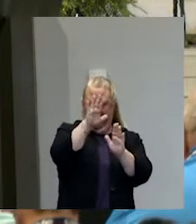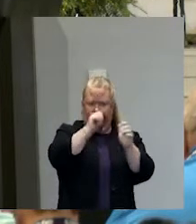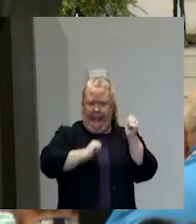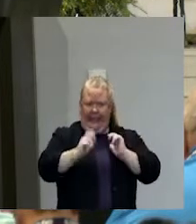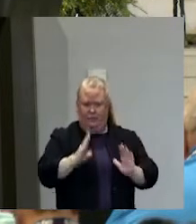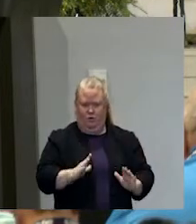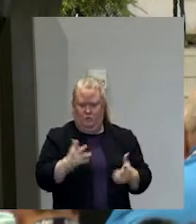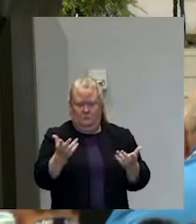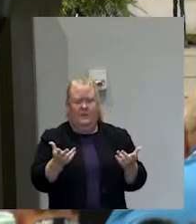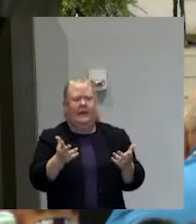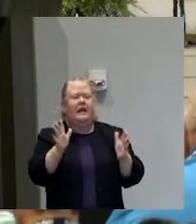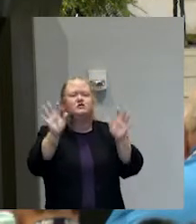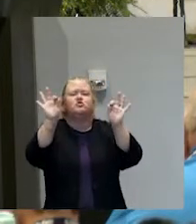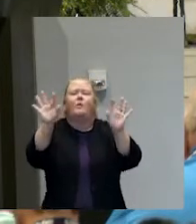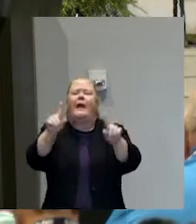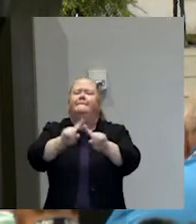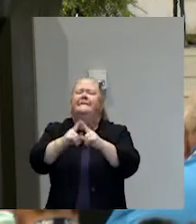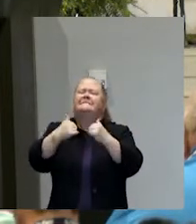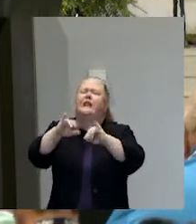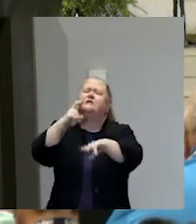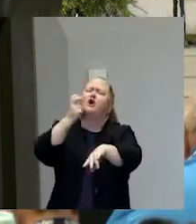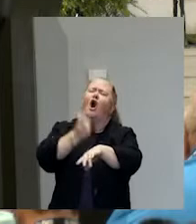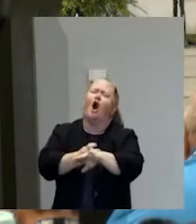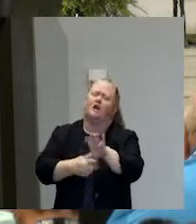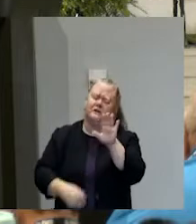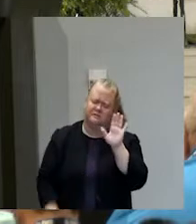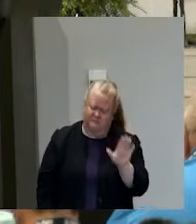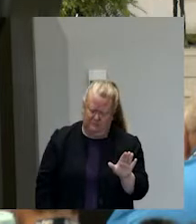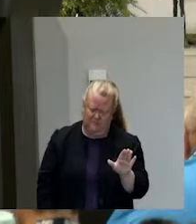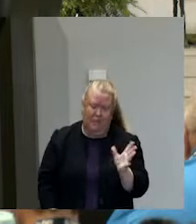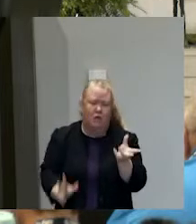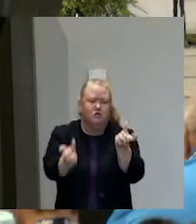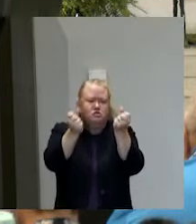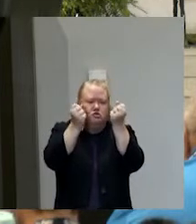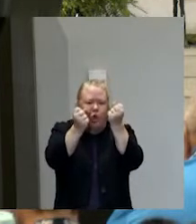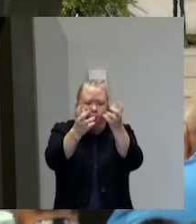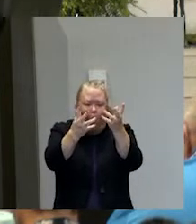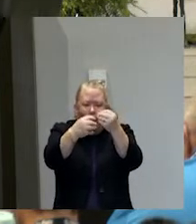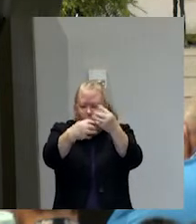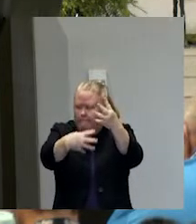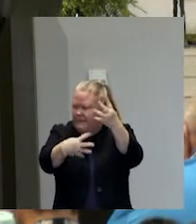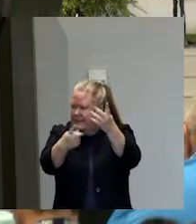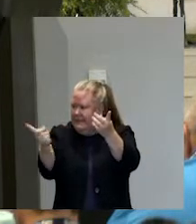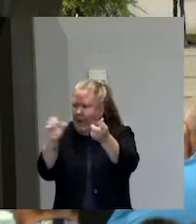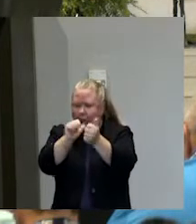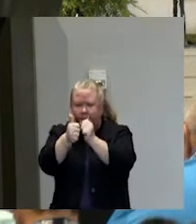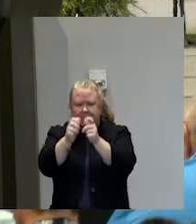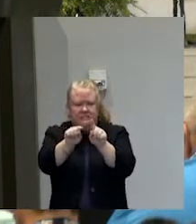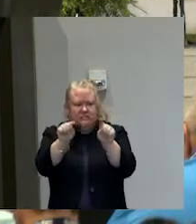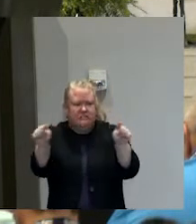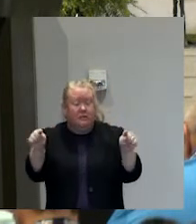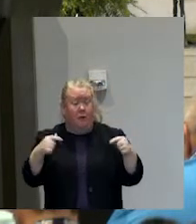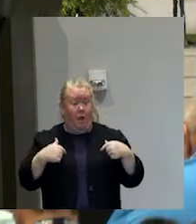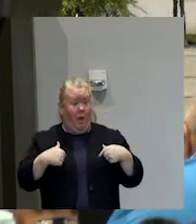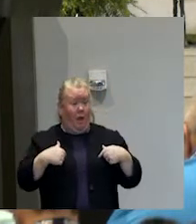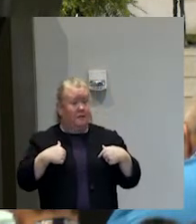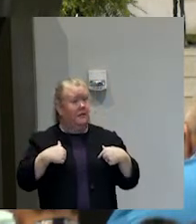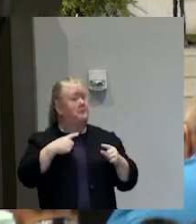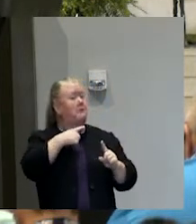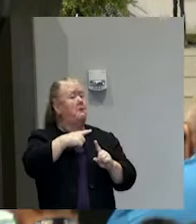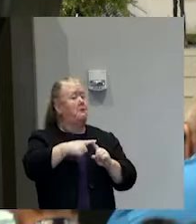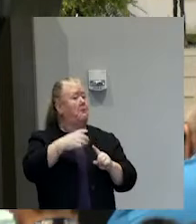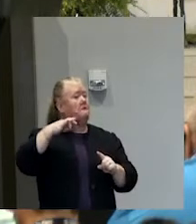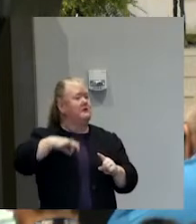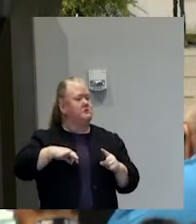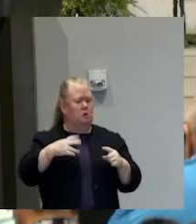It's so hard. It's so hard because there's so much competition. And to give yourself that advantage of why you